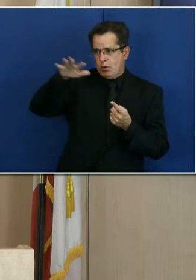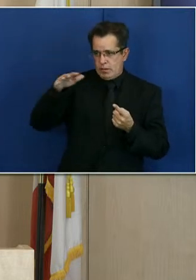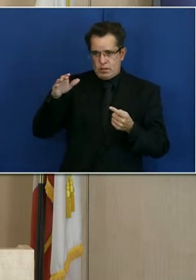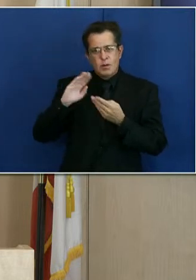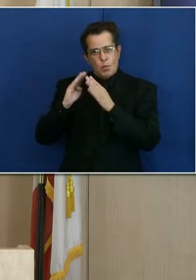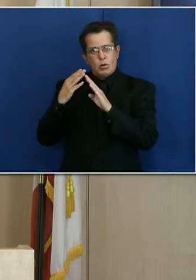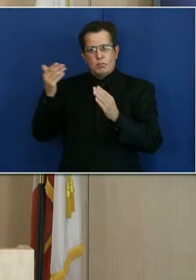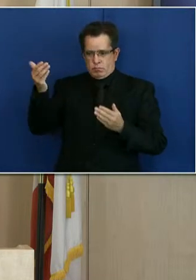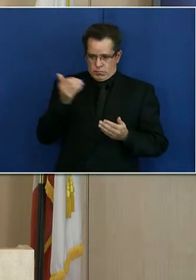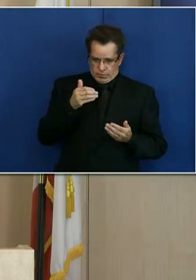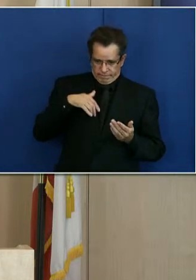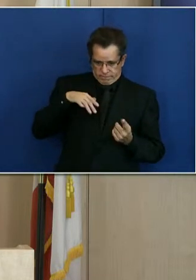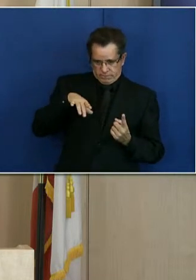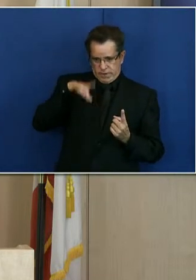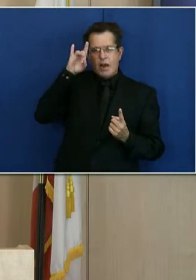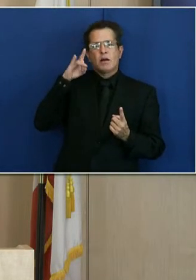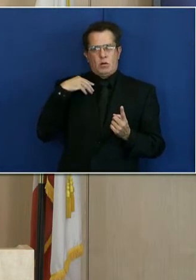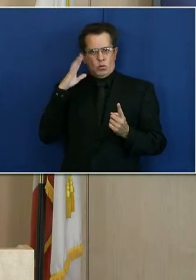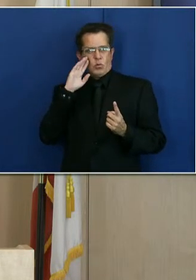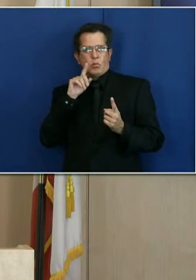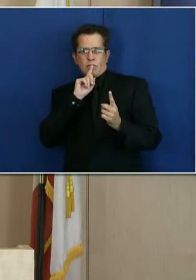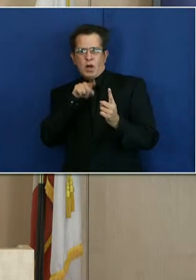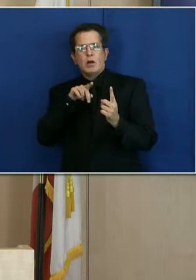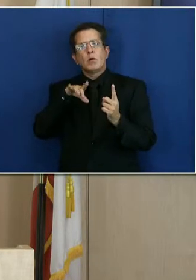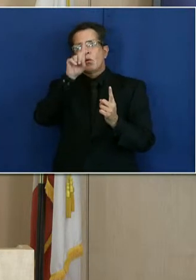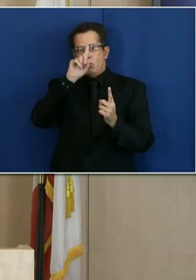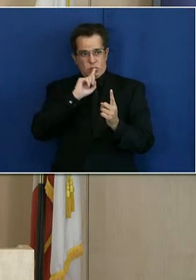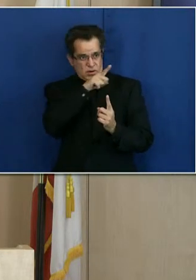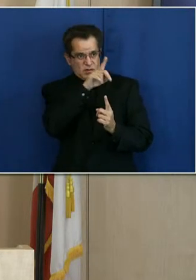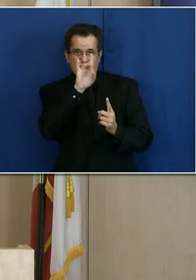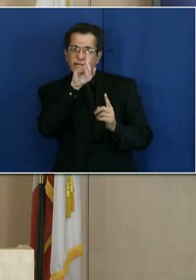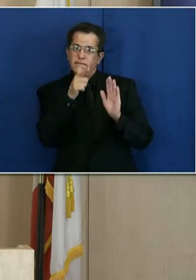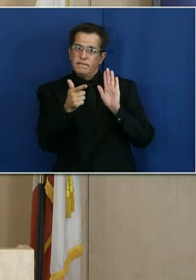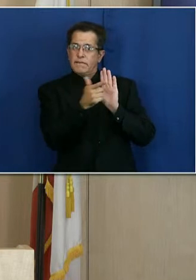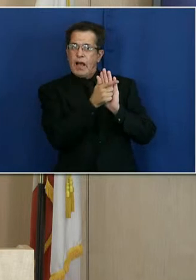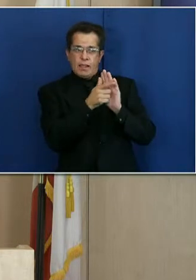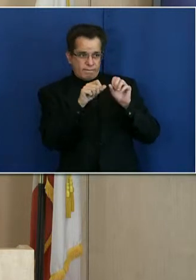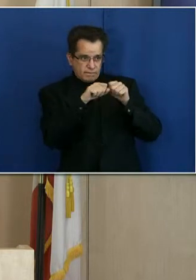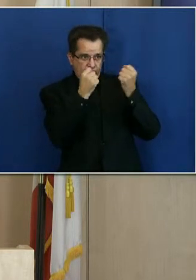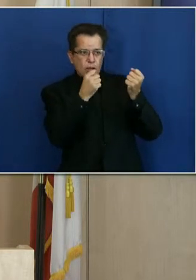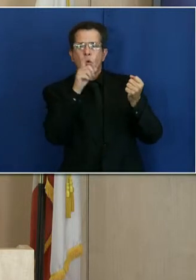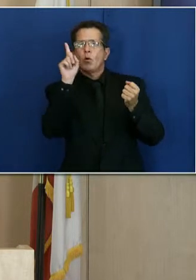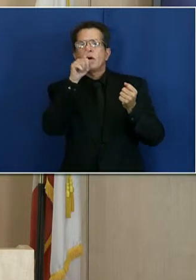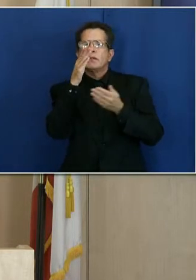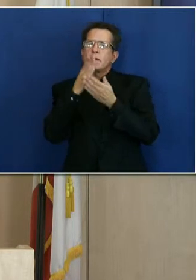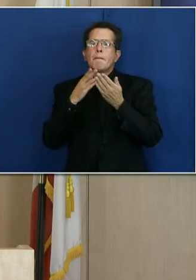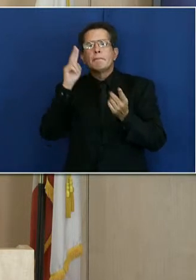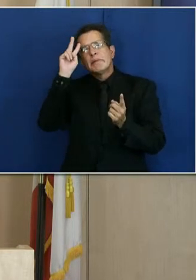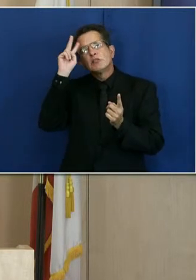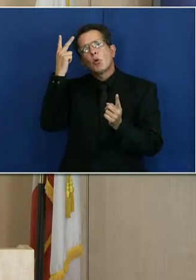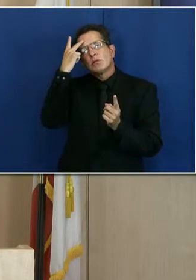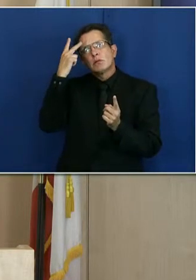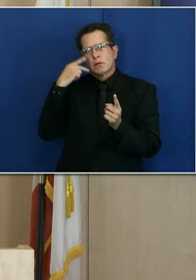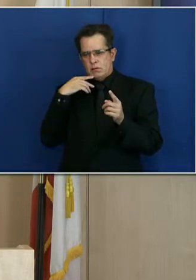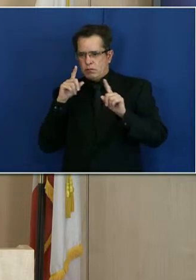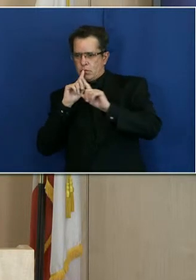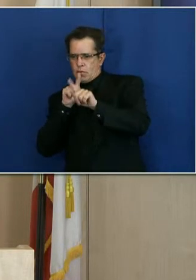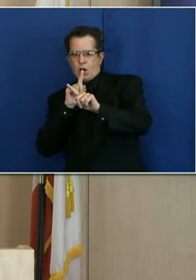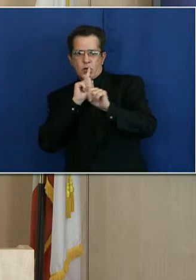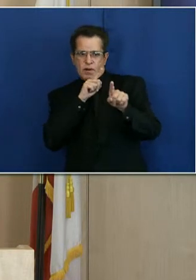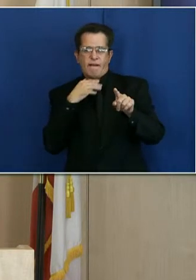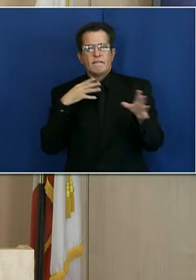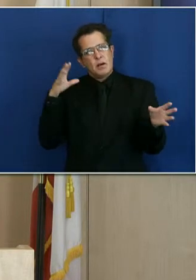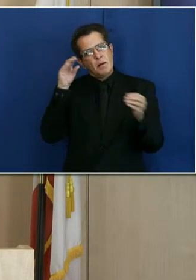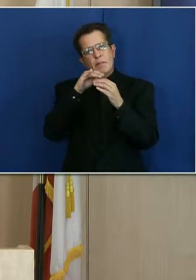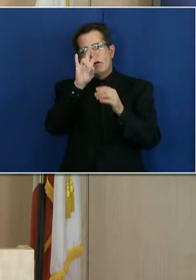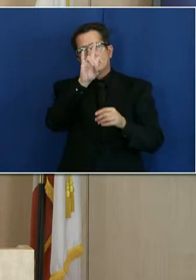those reports to determine which ones are accurate violations versus which ones might be misunderstandings. And we have about 70